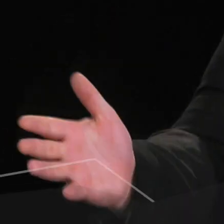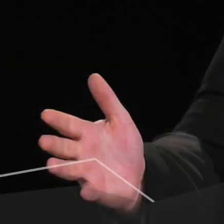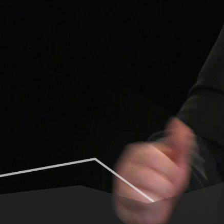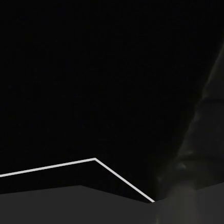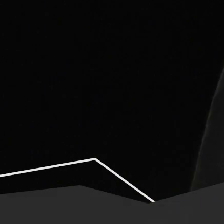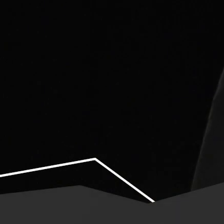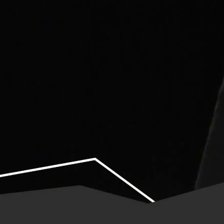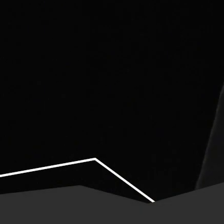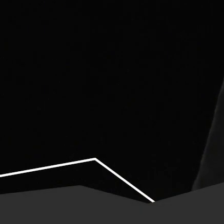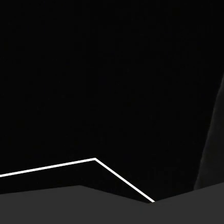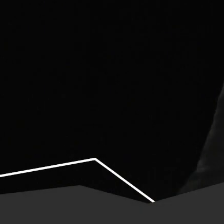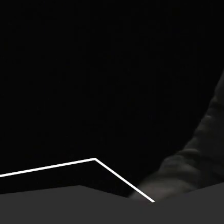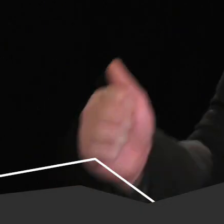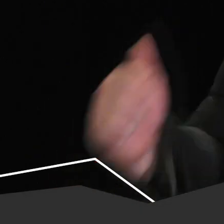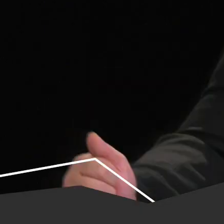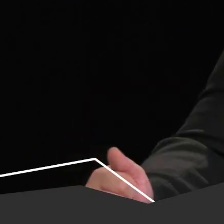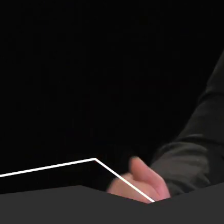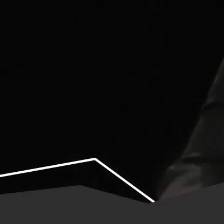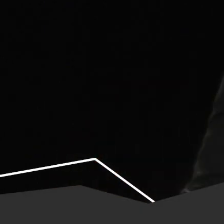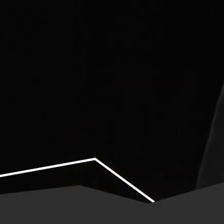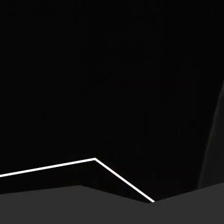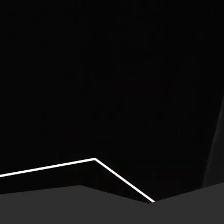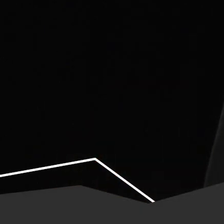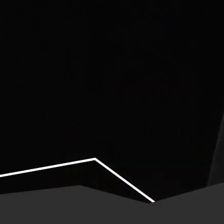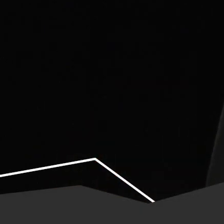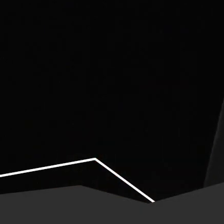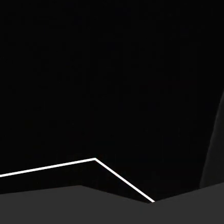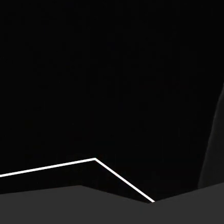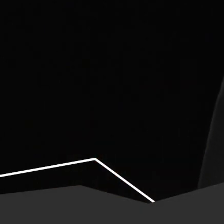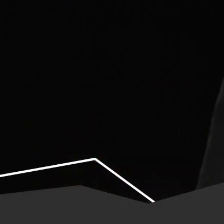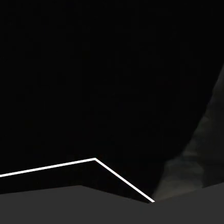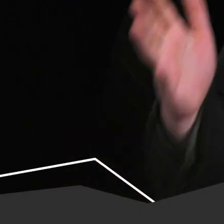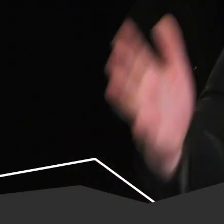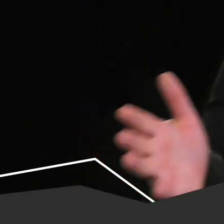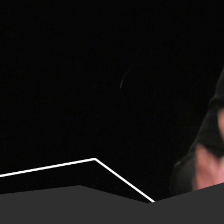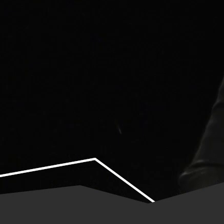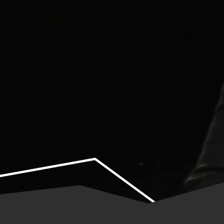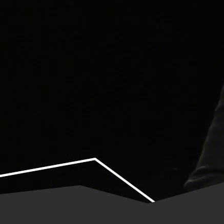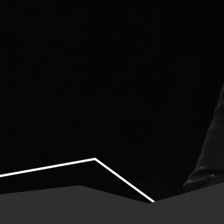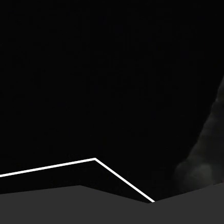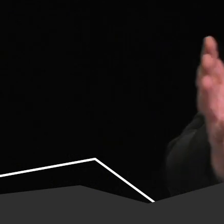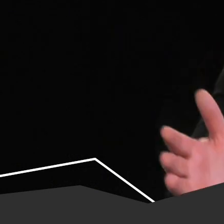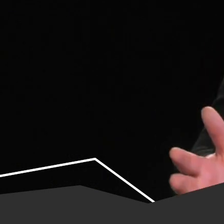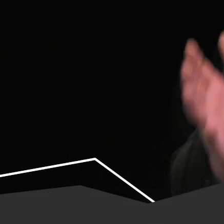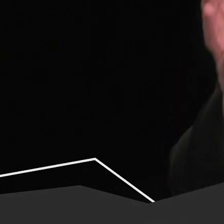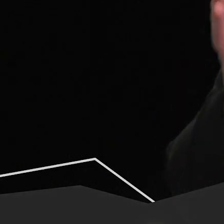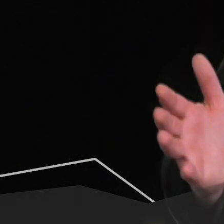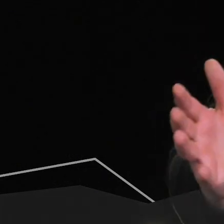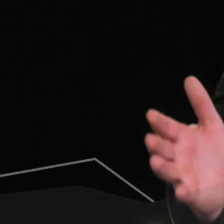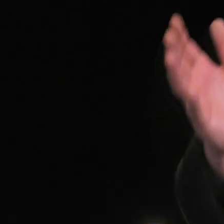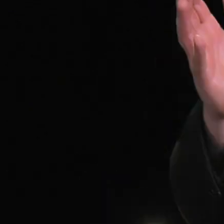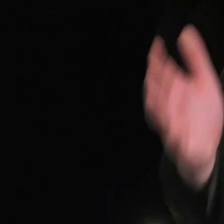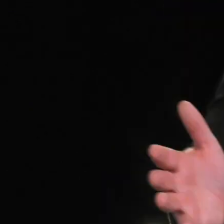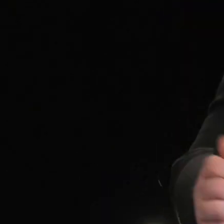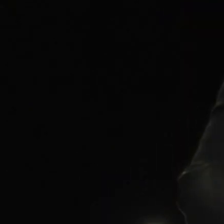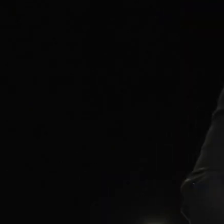Welcome to Destiny Church Online. We are so happy that you joined us today. We have a host of pastors waiting to pray with